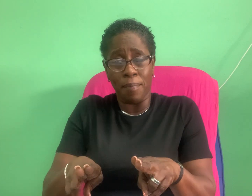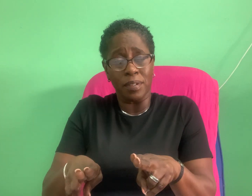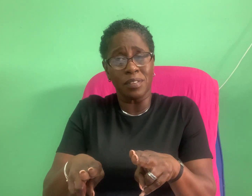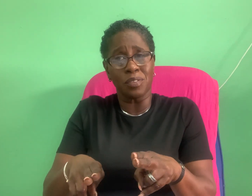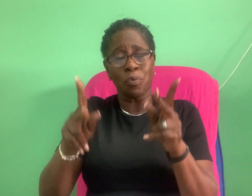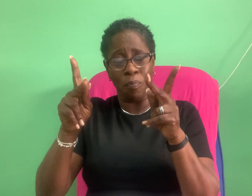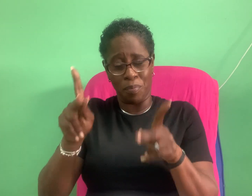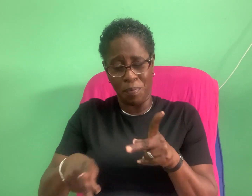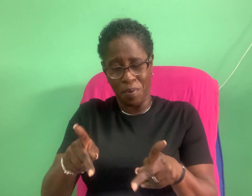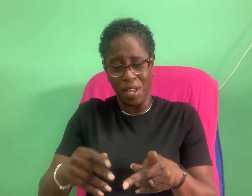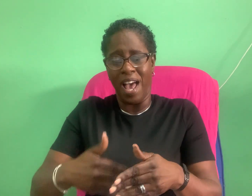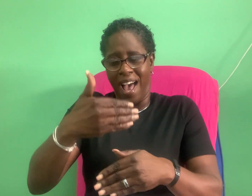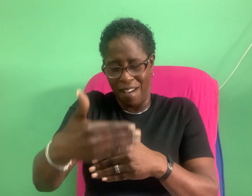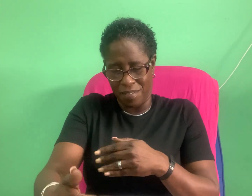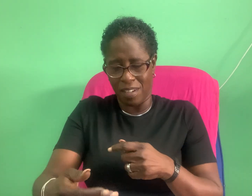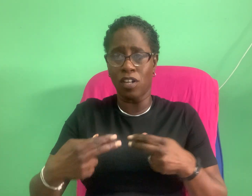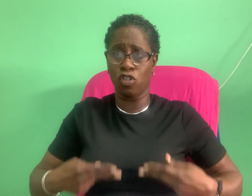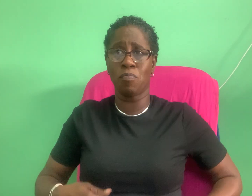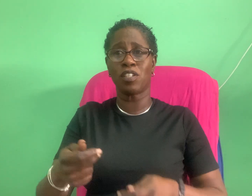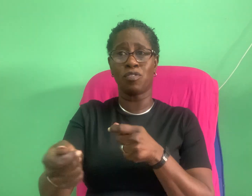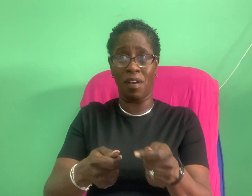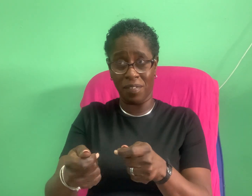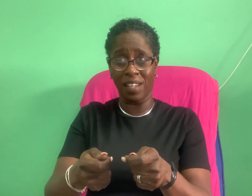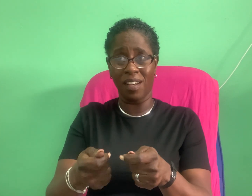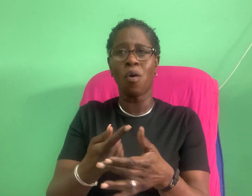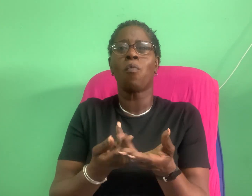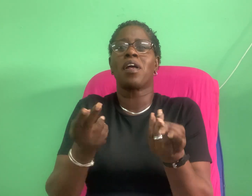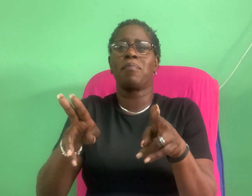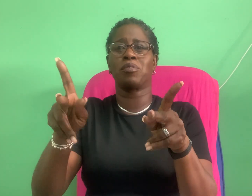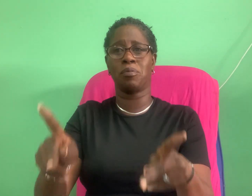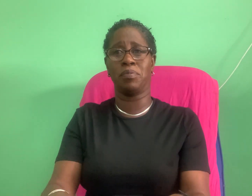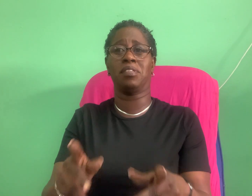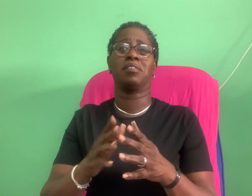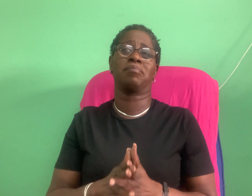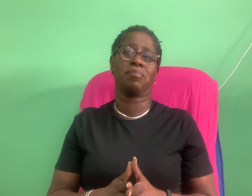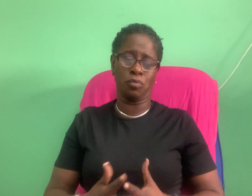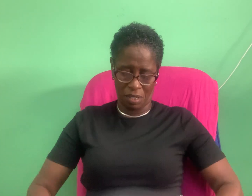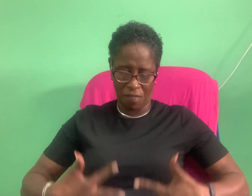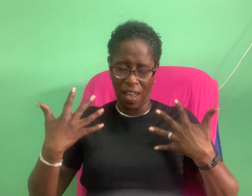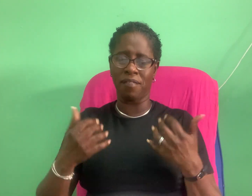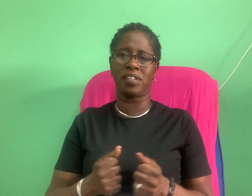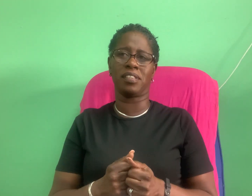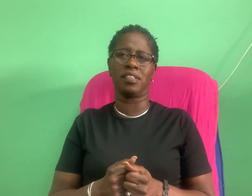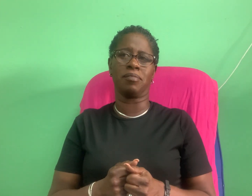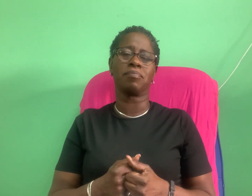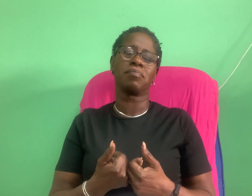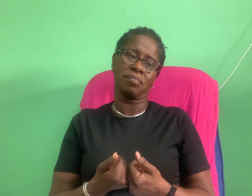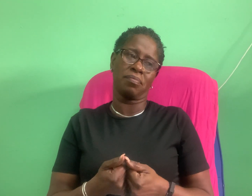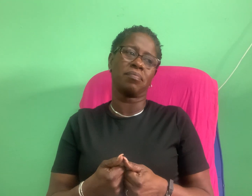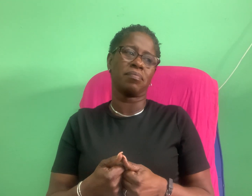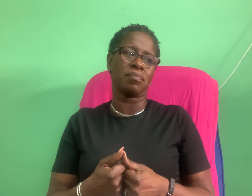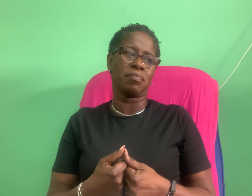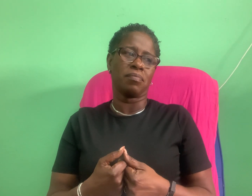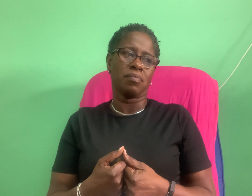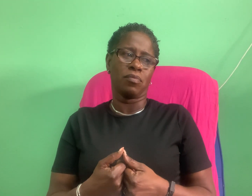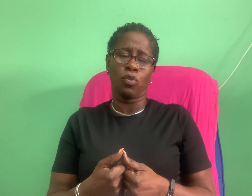very helpful for those in our audience specifically who work closely with survivors and certainly benefit from having